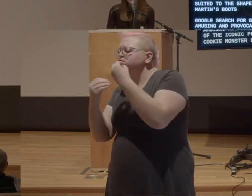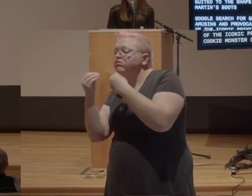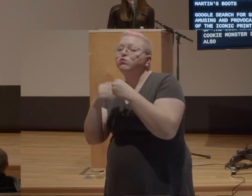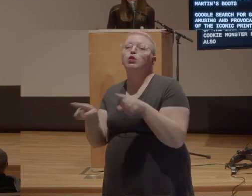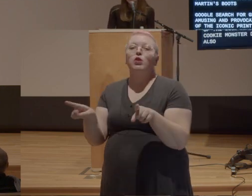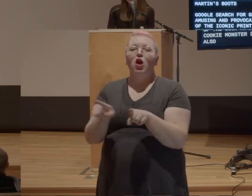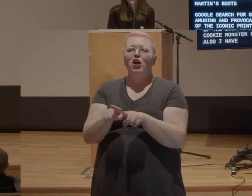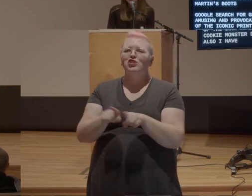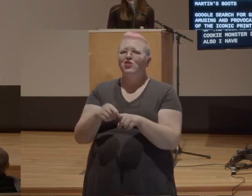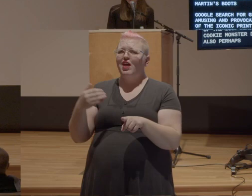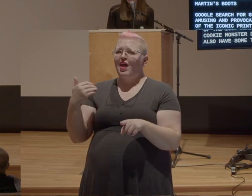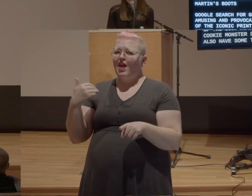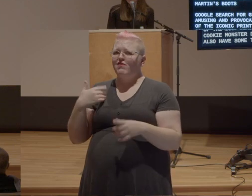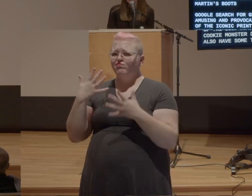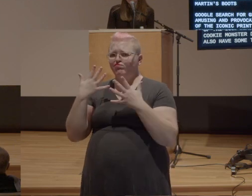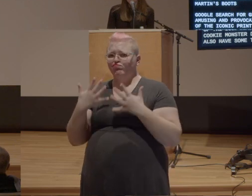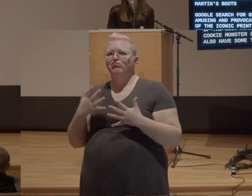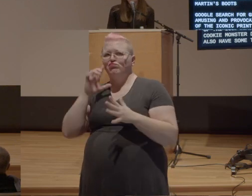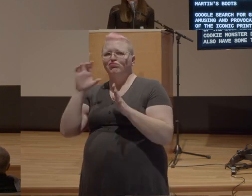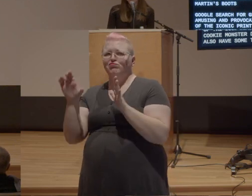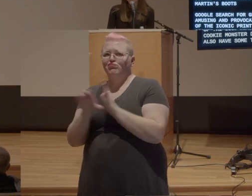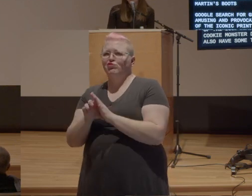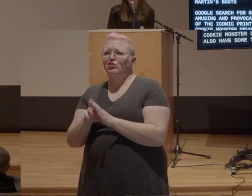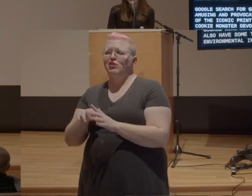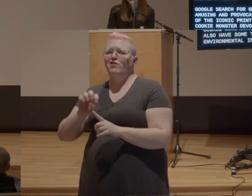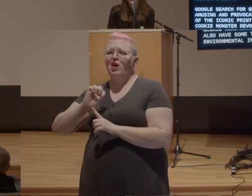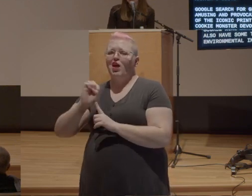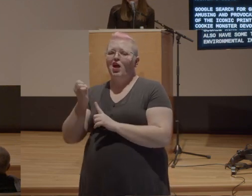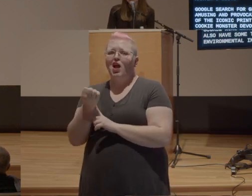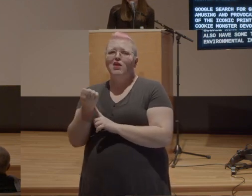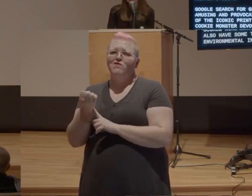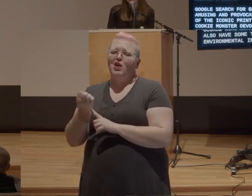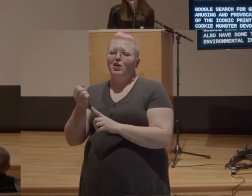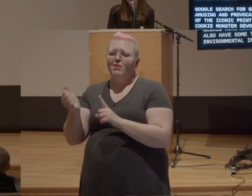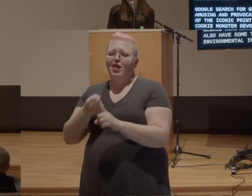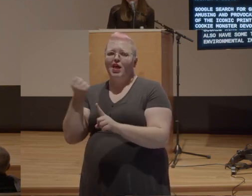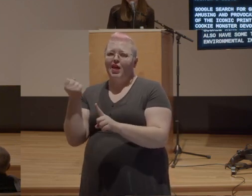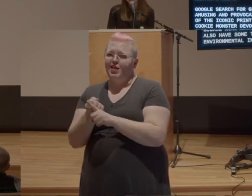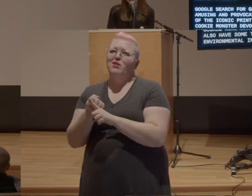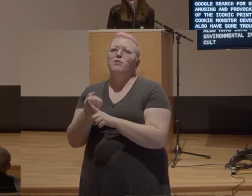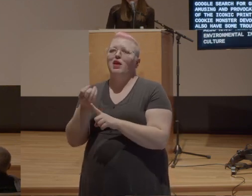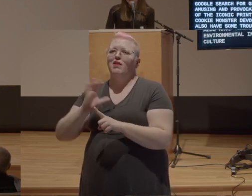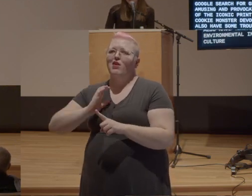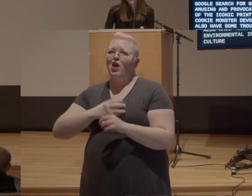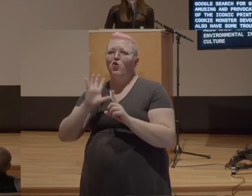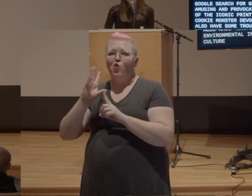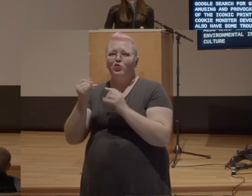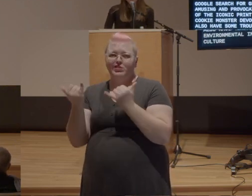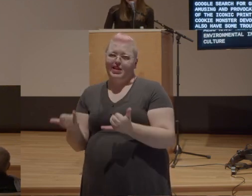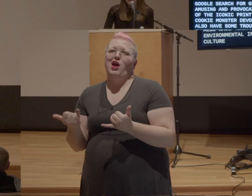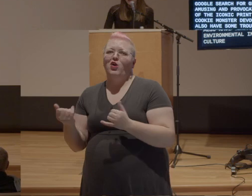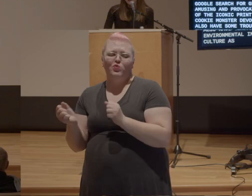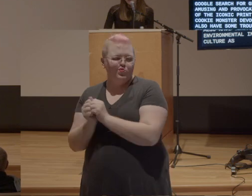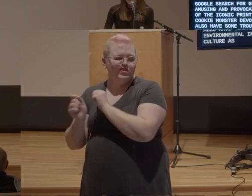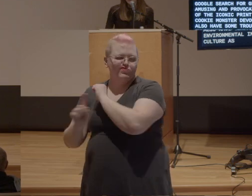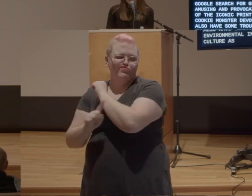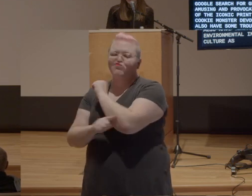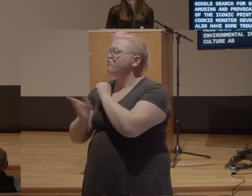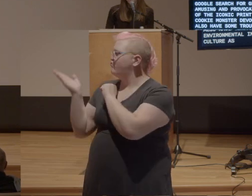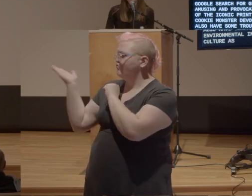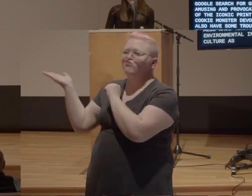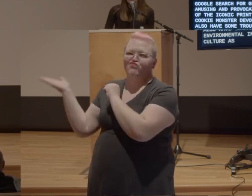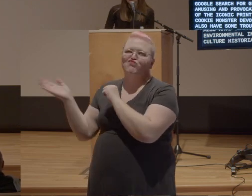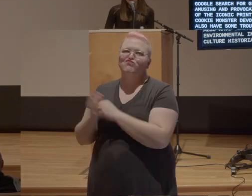perhaps a more troubling image of the environmental impact of contemporary consumer culture. As noted by art